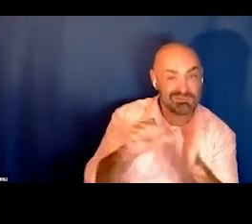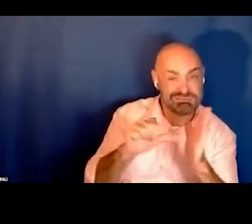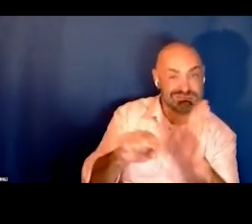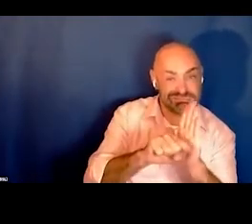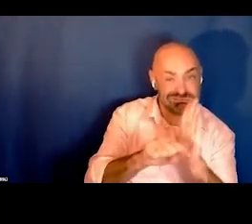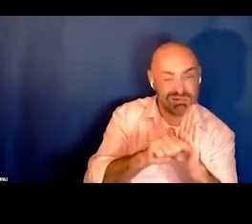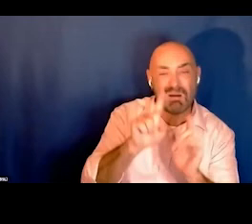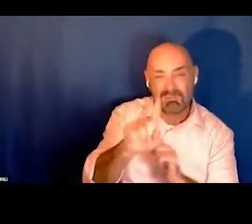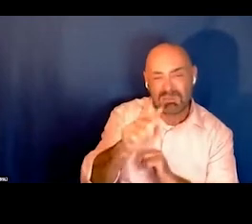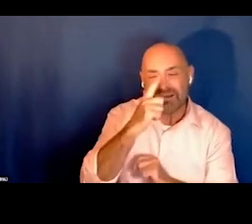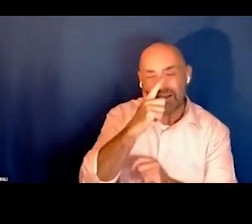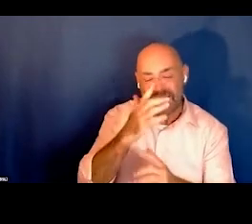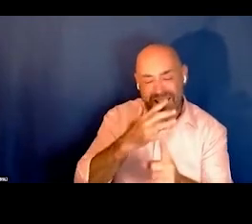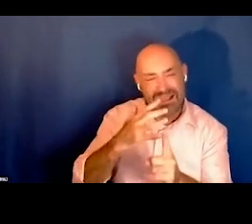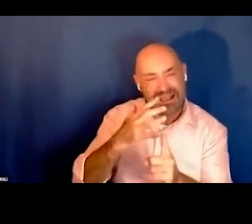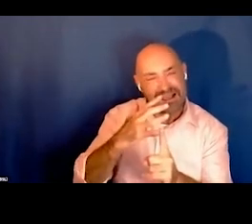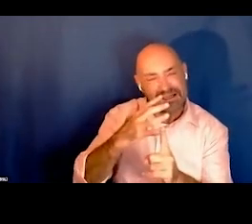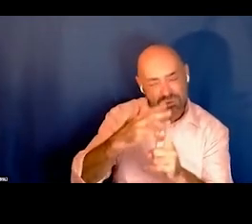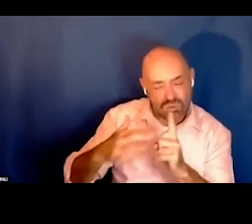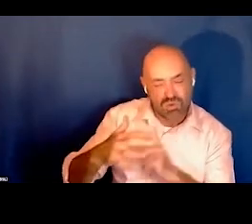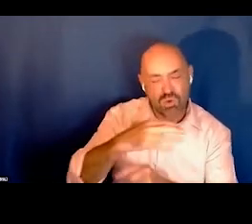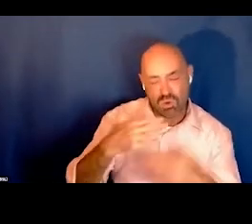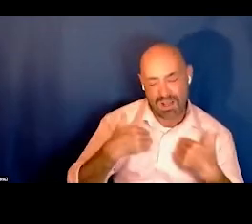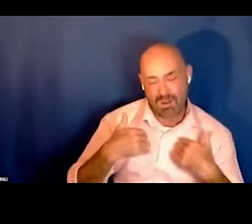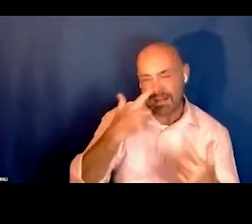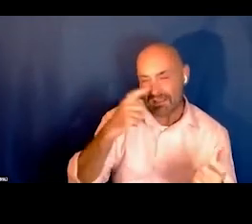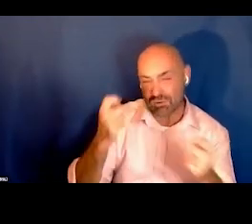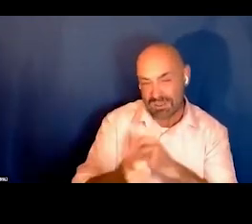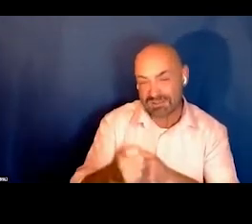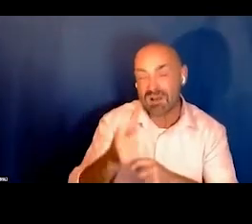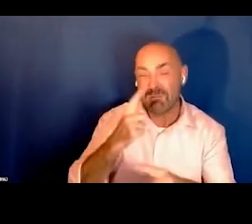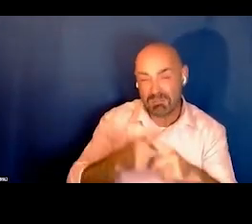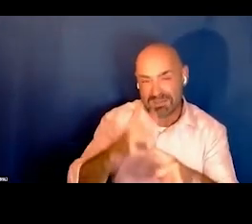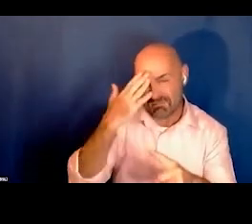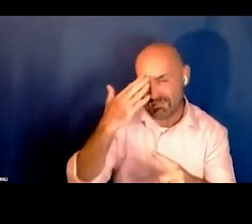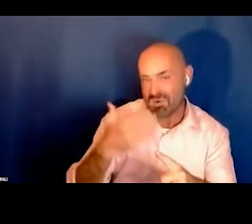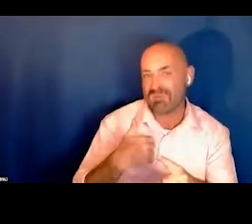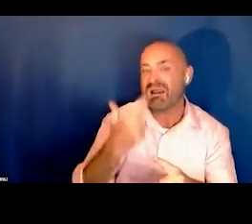the social and environmental determinants of health, including mental health. Next slide.